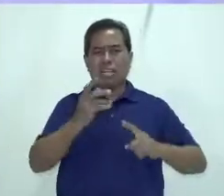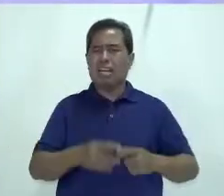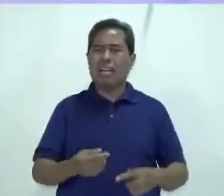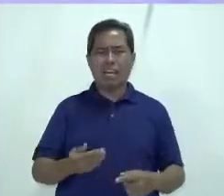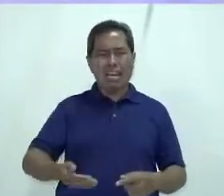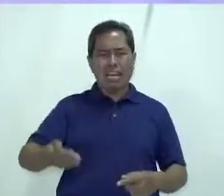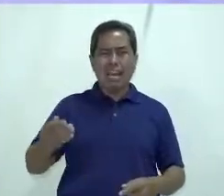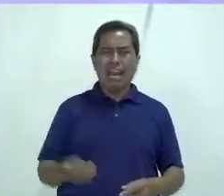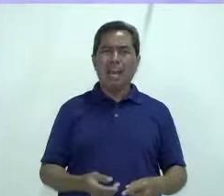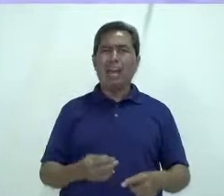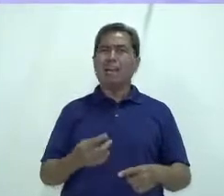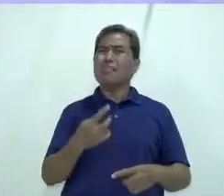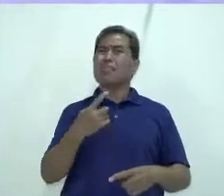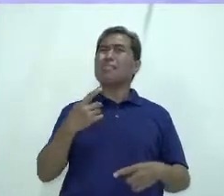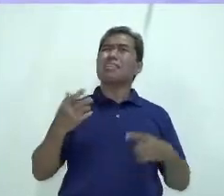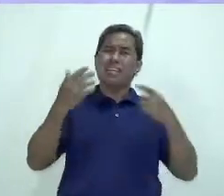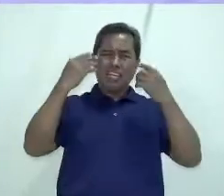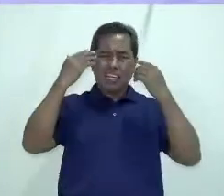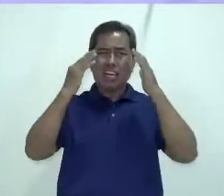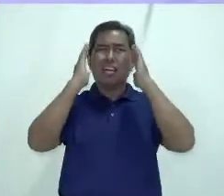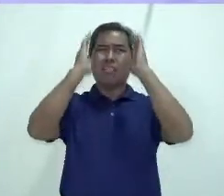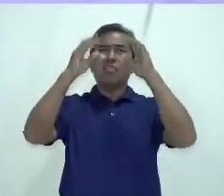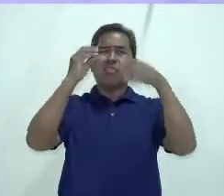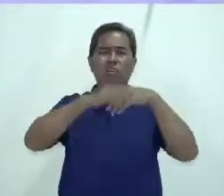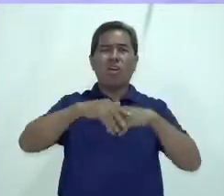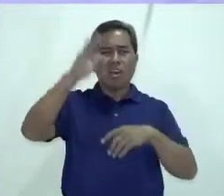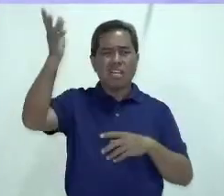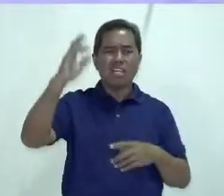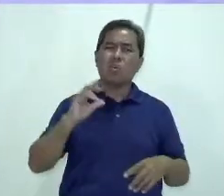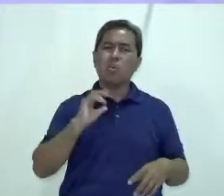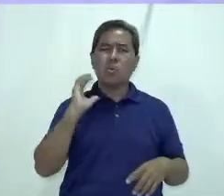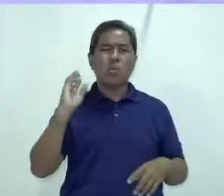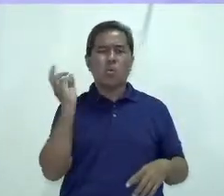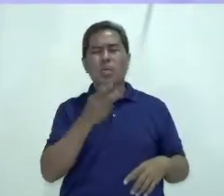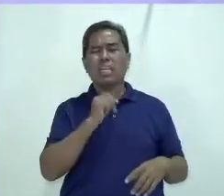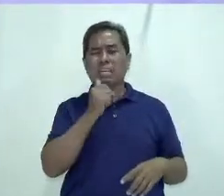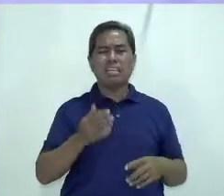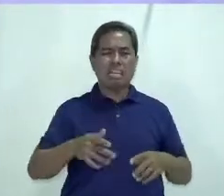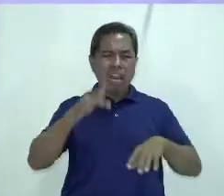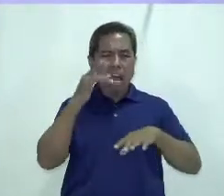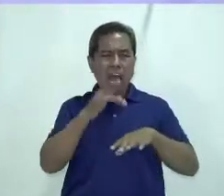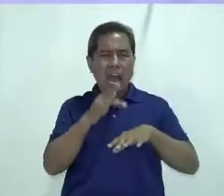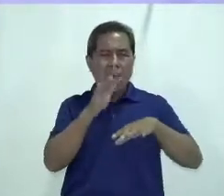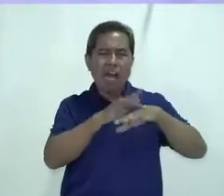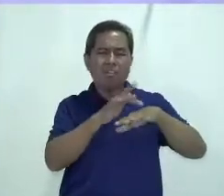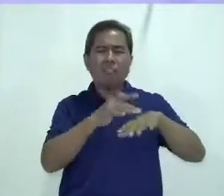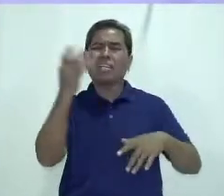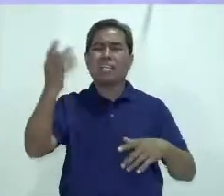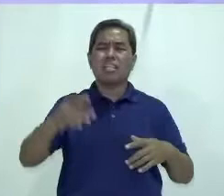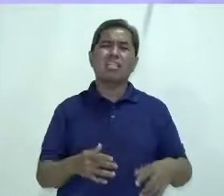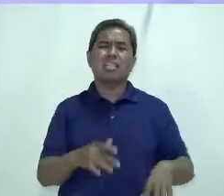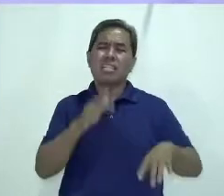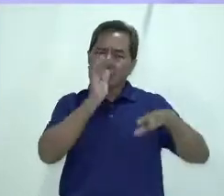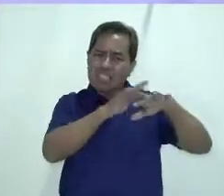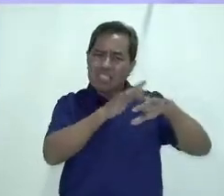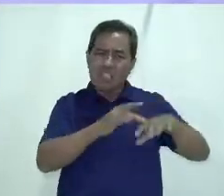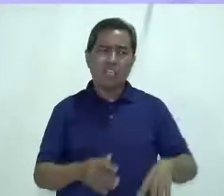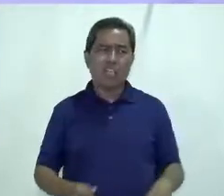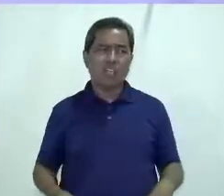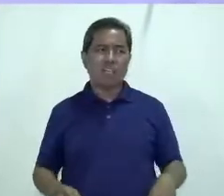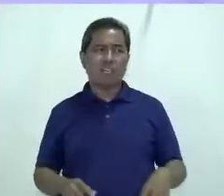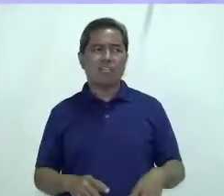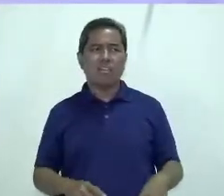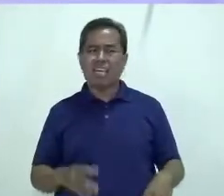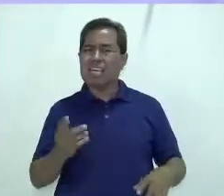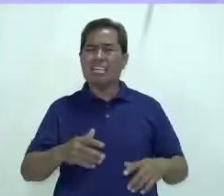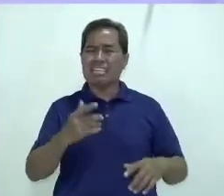of our circumstances, we have not felt his touch. And he's saying, if you would just pause and stop